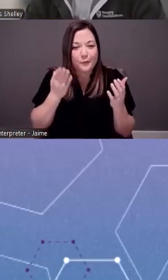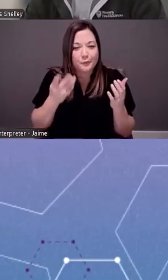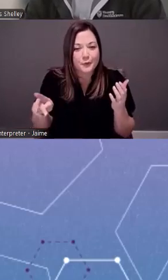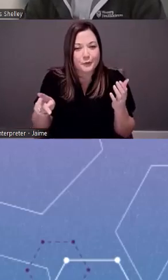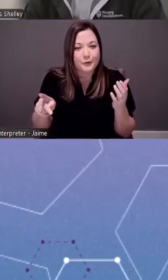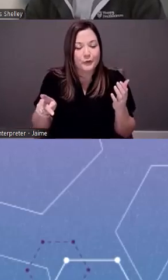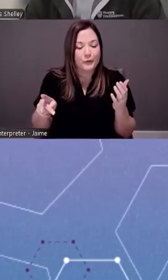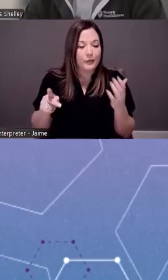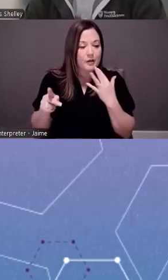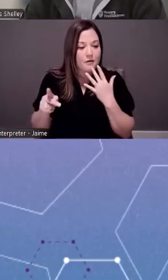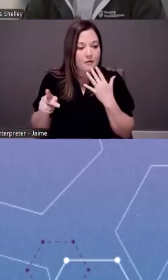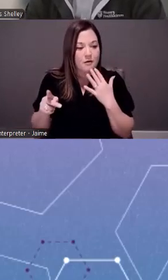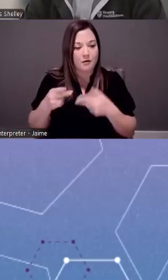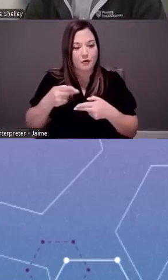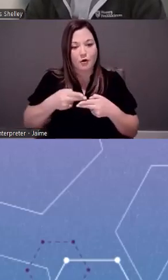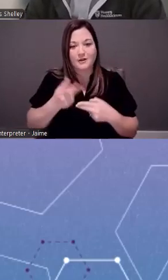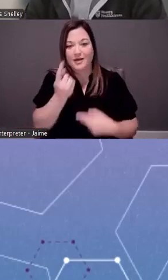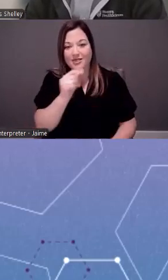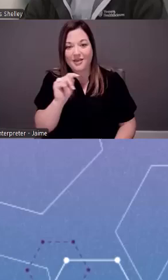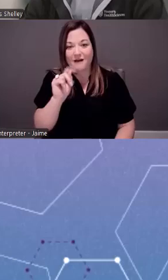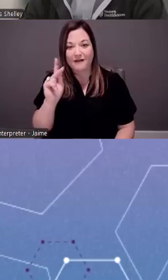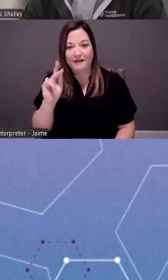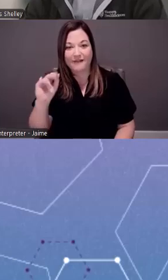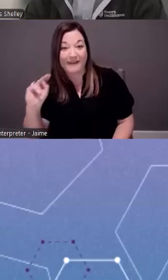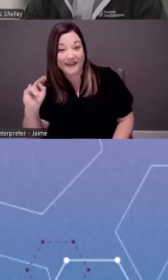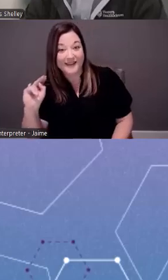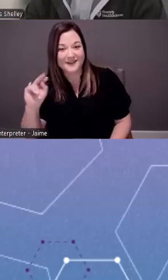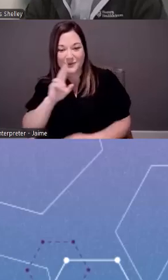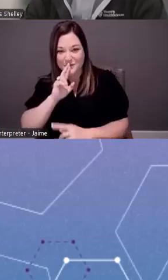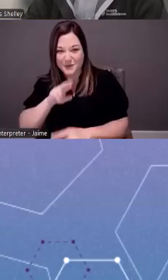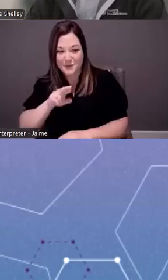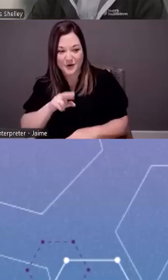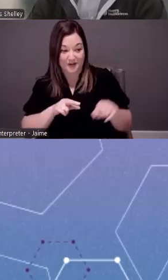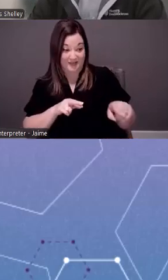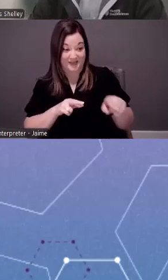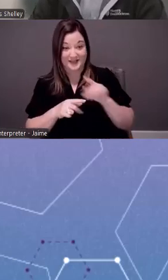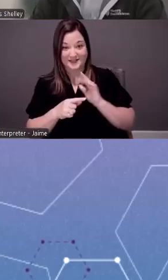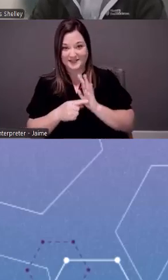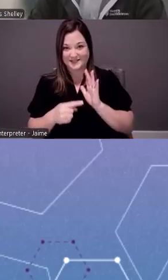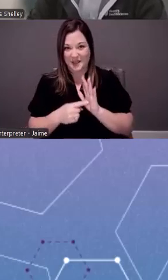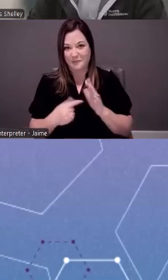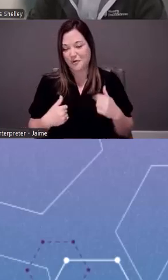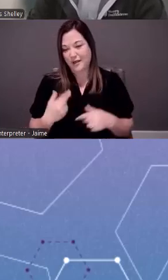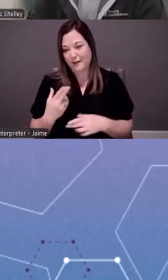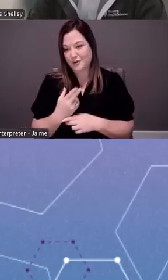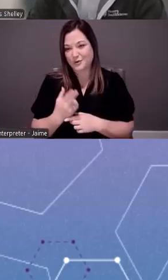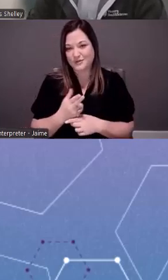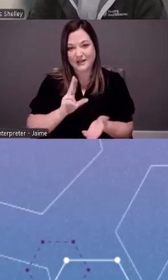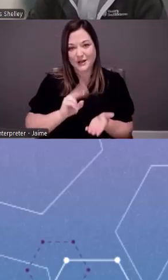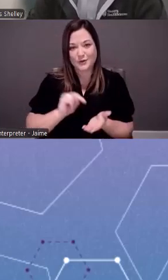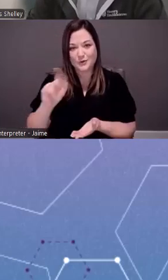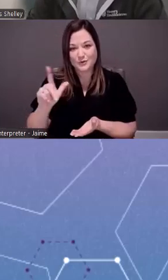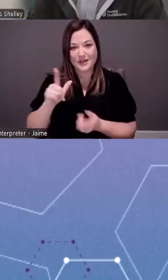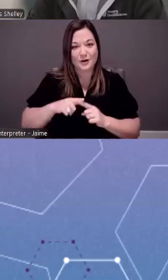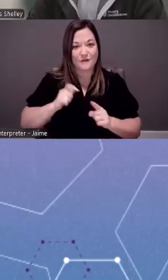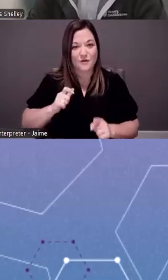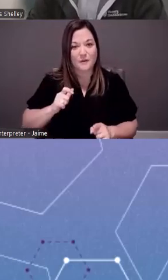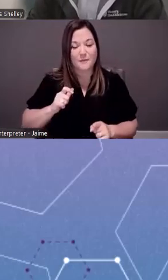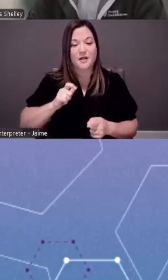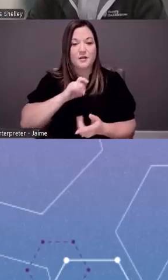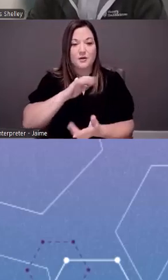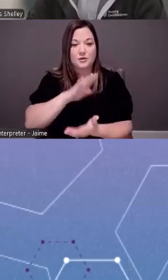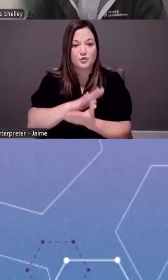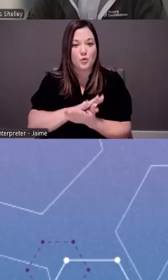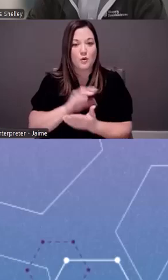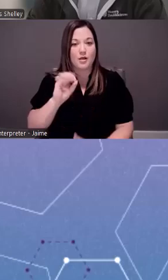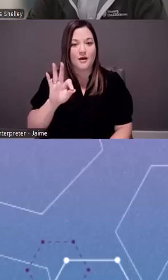called the KIN report, because in this example, I'm using a newsletter from the School of Kinesiology at